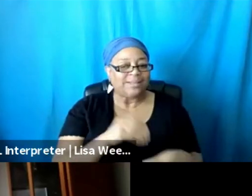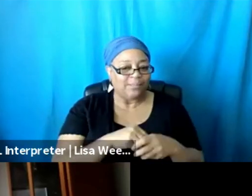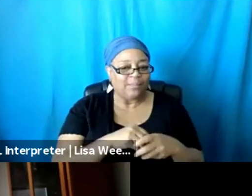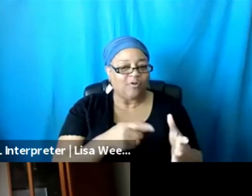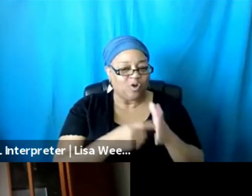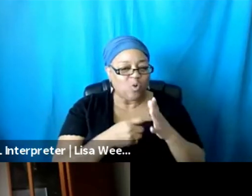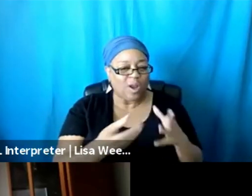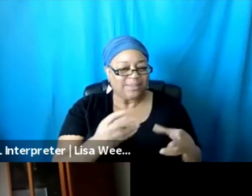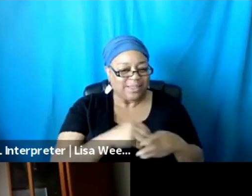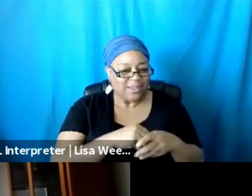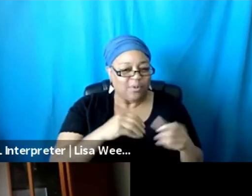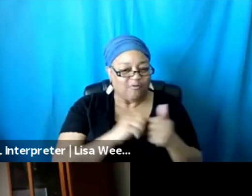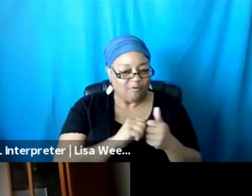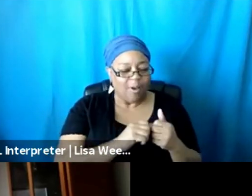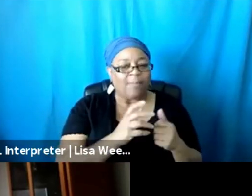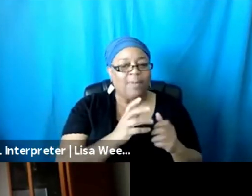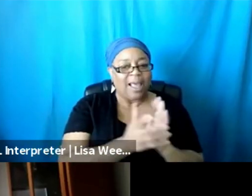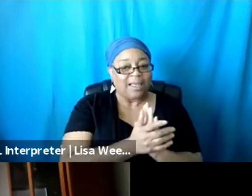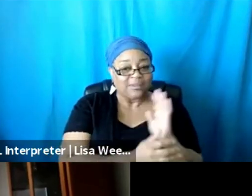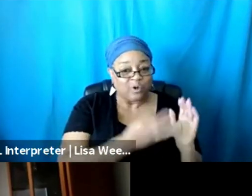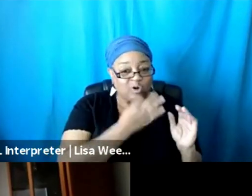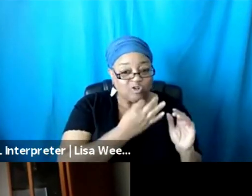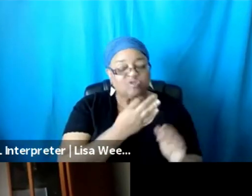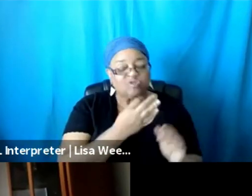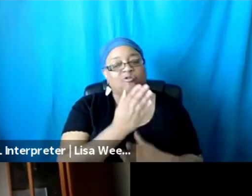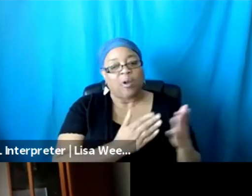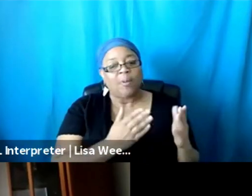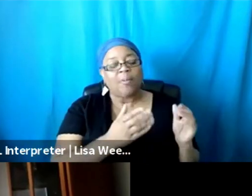private sector, and really should be done in partnership.